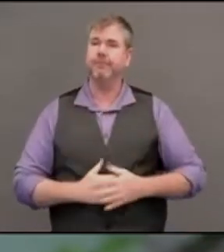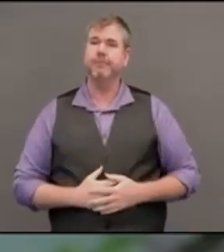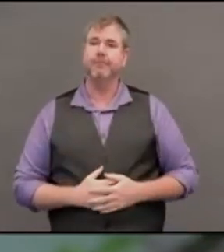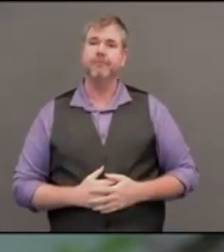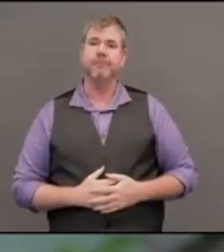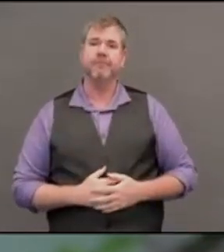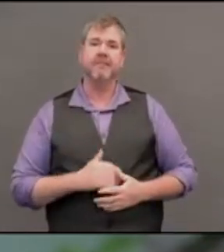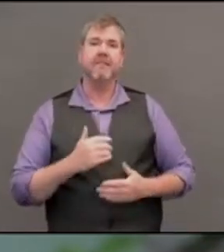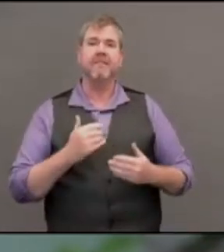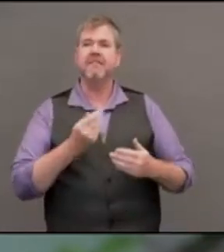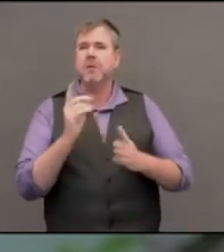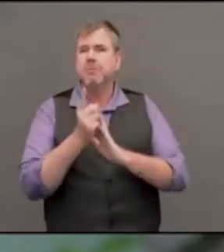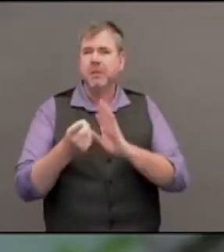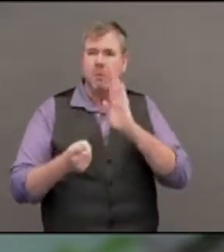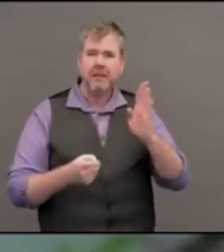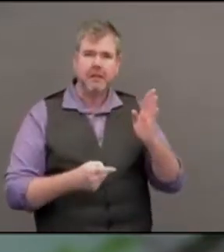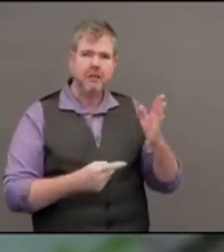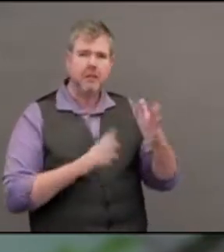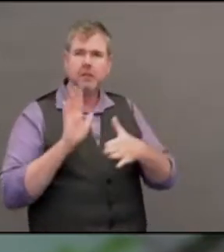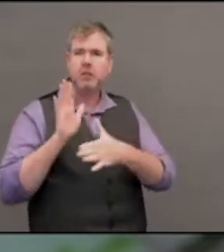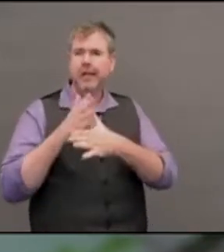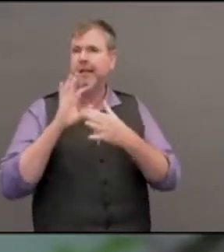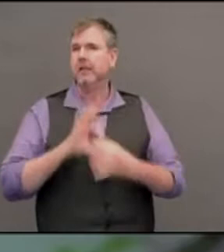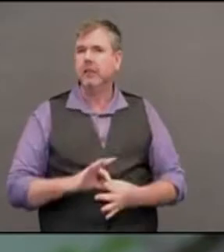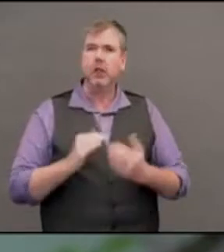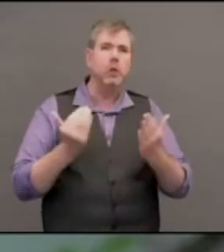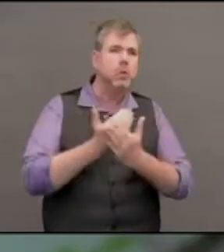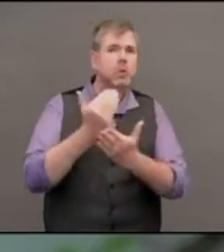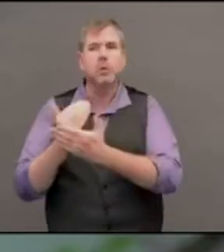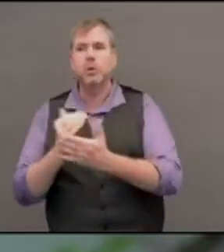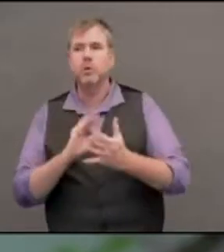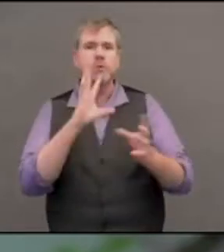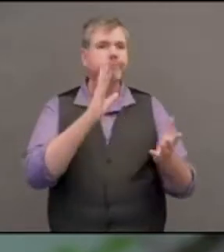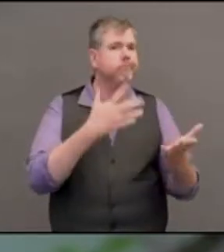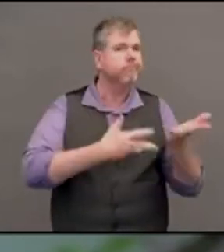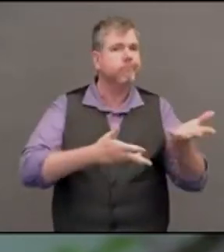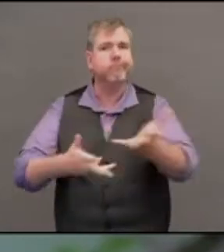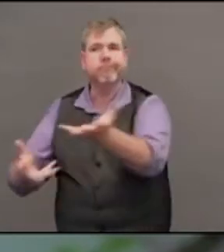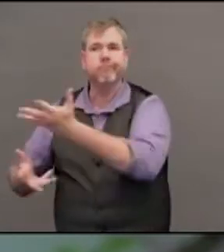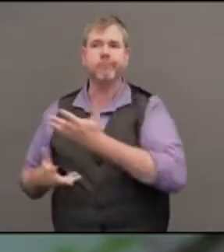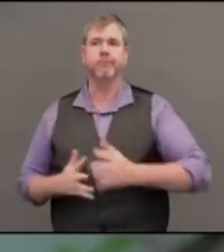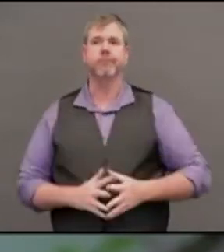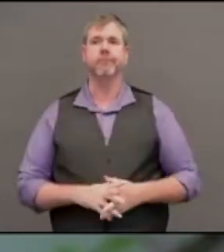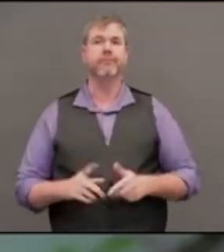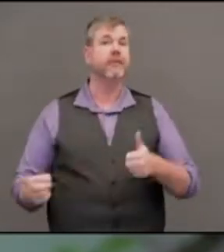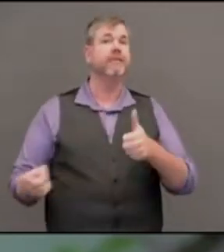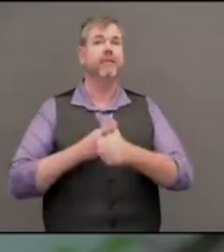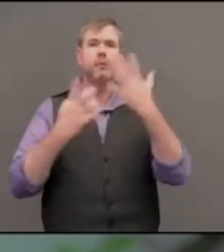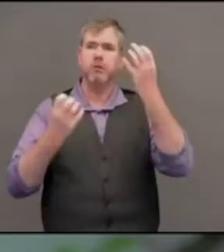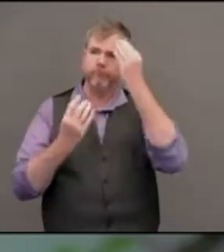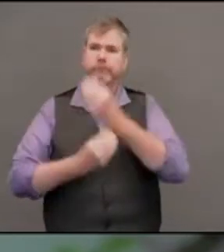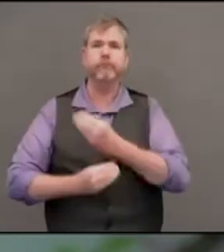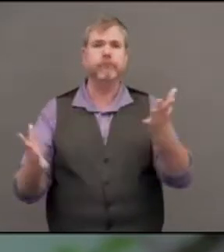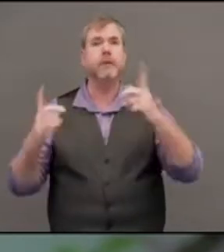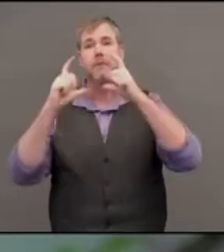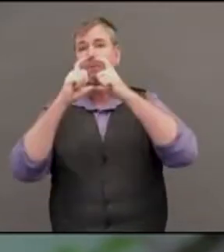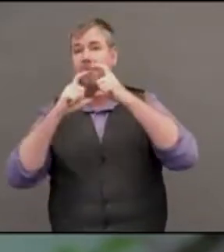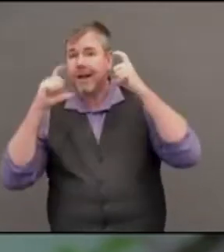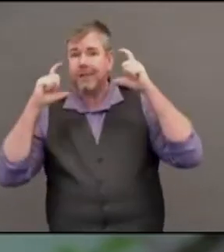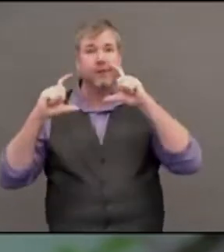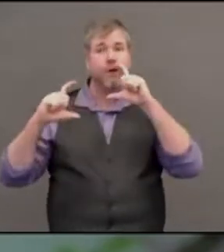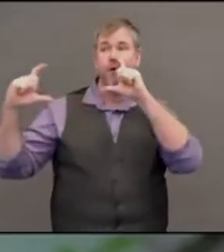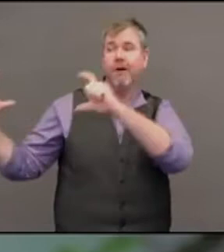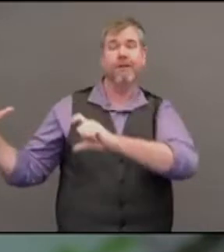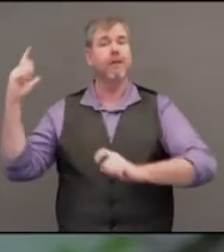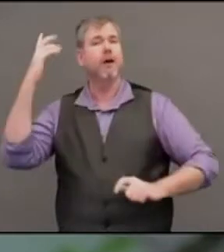program. But first, we want to let you know that prior to this segment we have removed our face coverings so everyone, including our